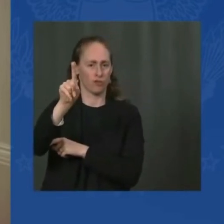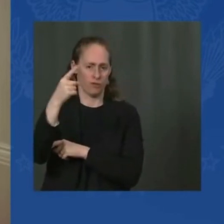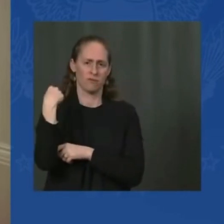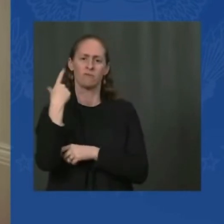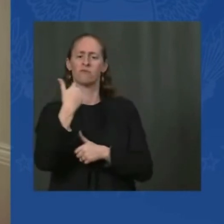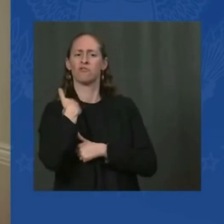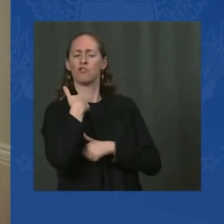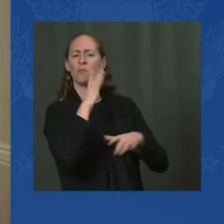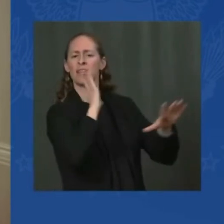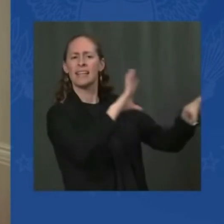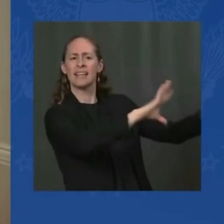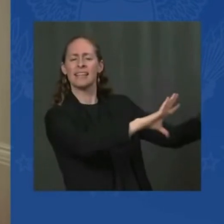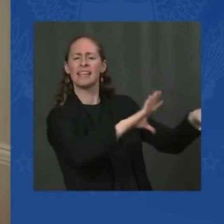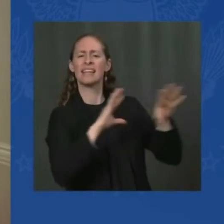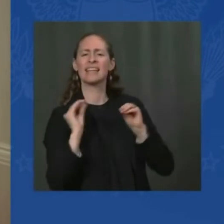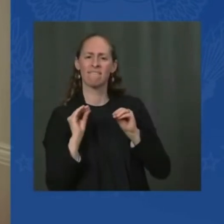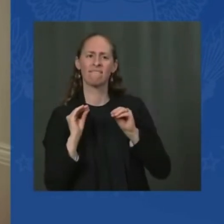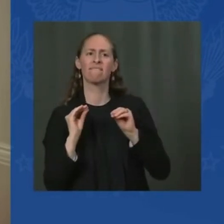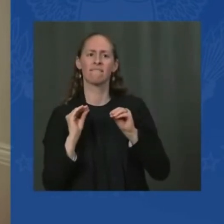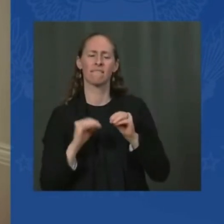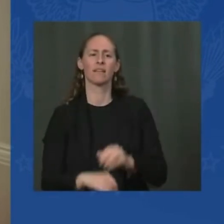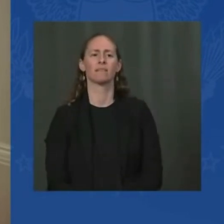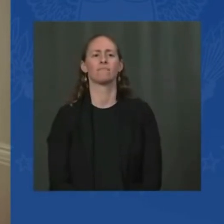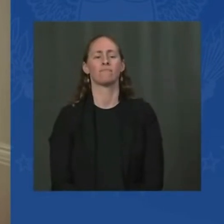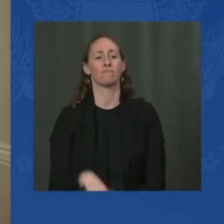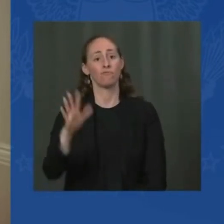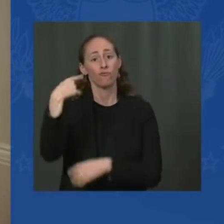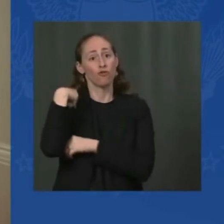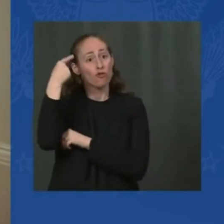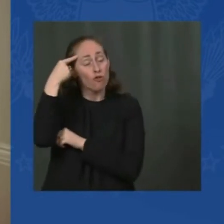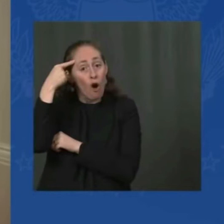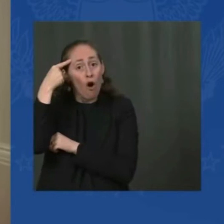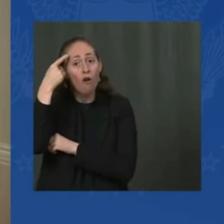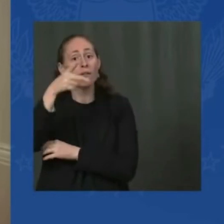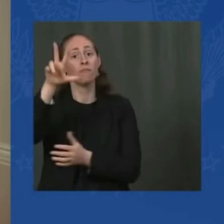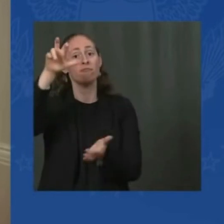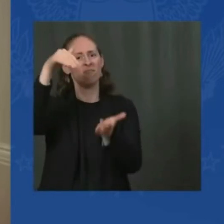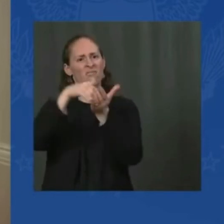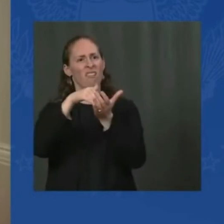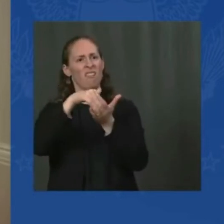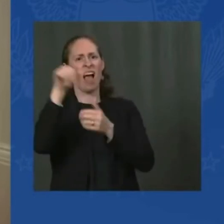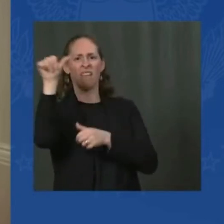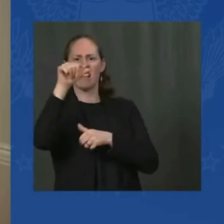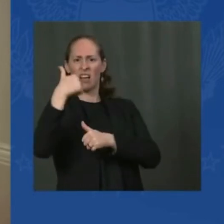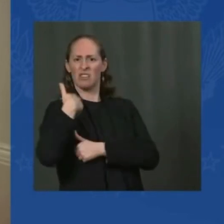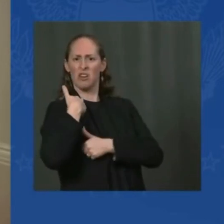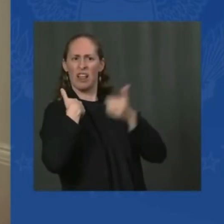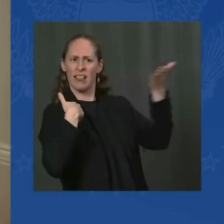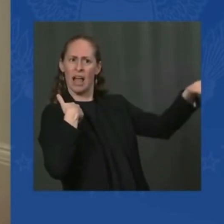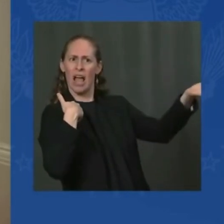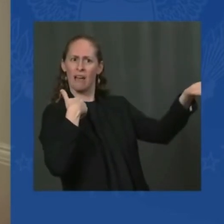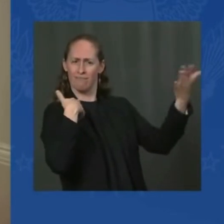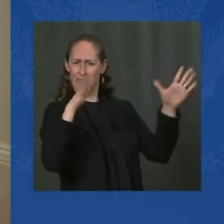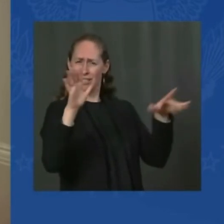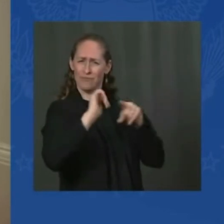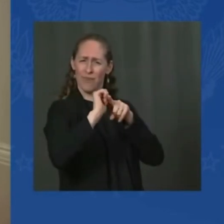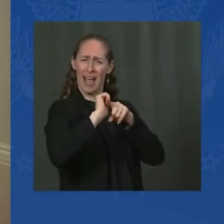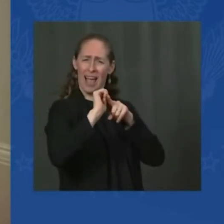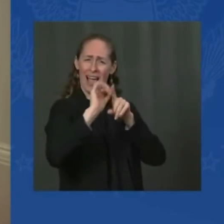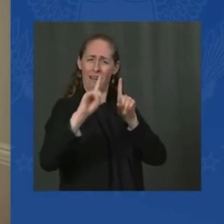than 300,000 Afghan national security forces that we had trained over the past 2 decades and